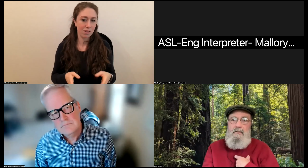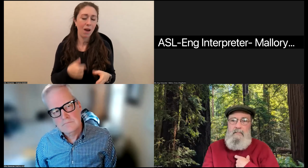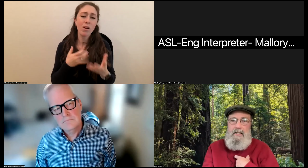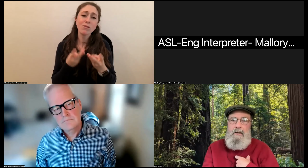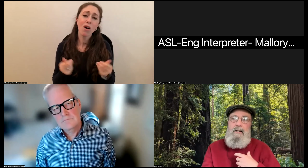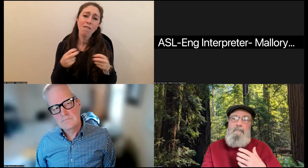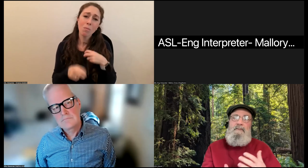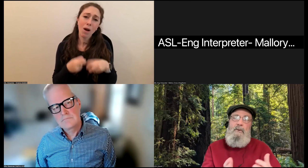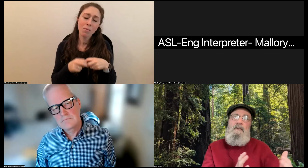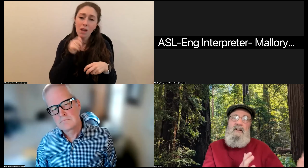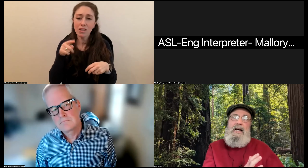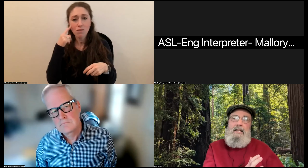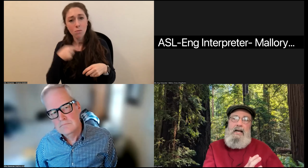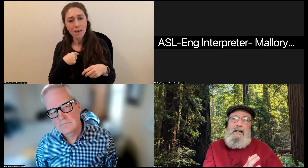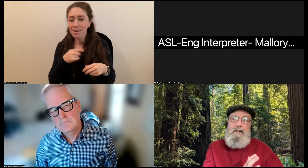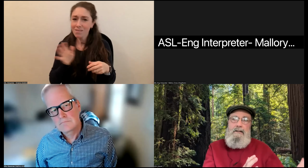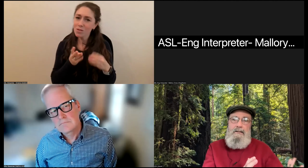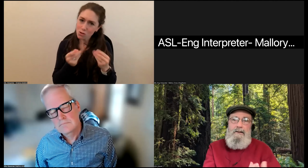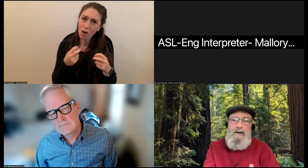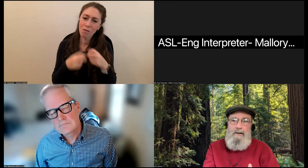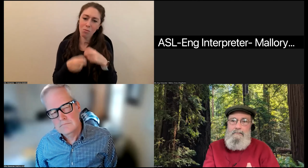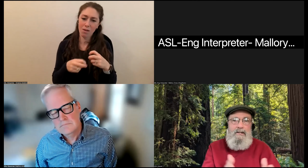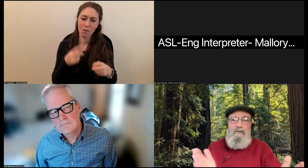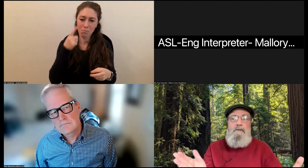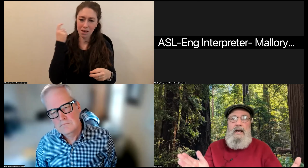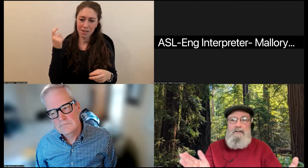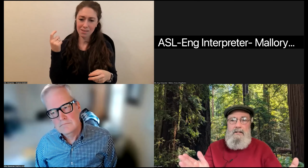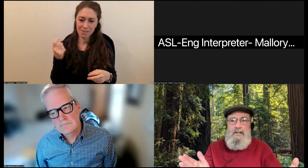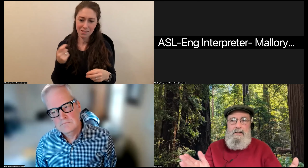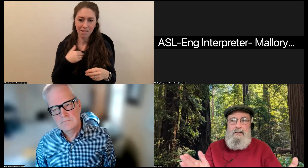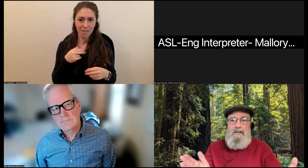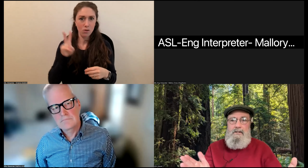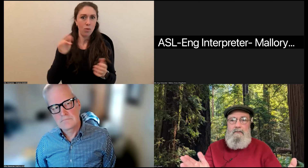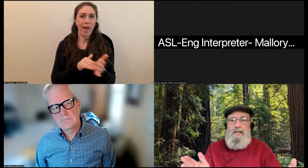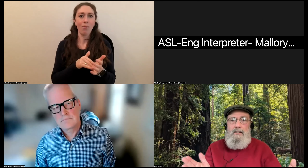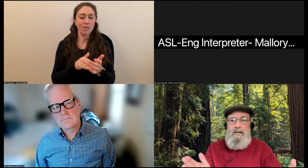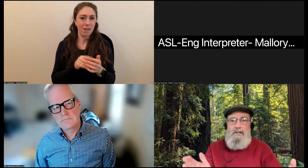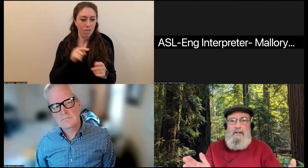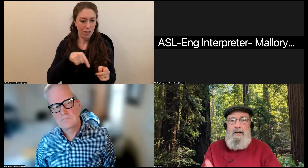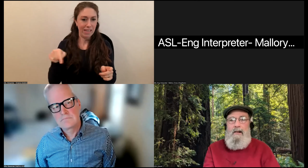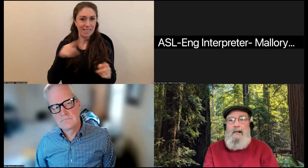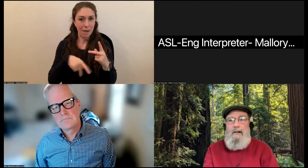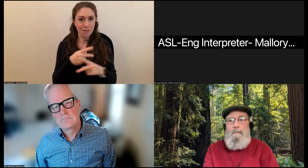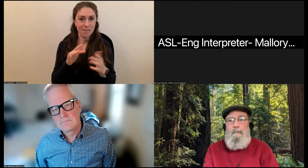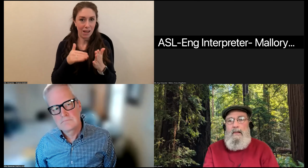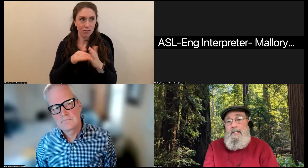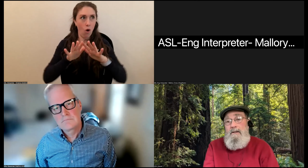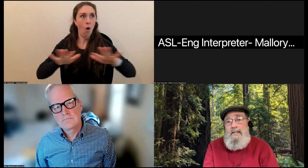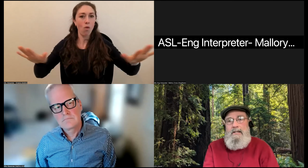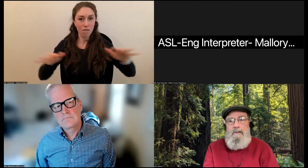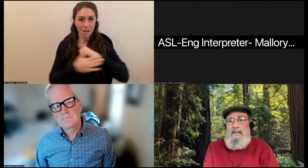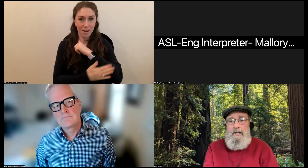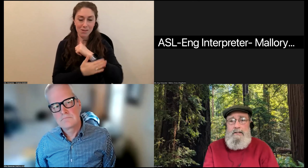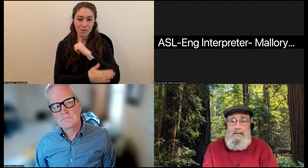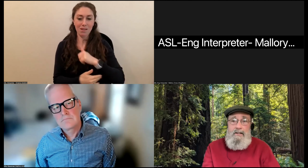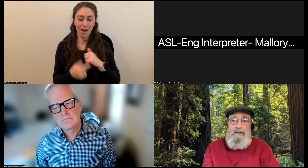just for me, but for the fact that there are, 2,000 of these centers across the country. And so I